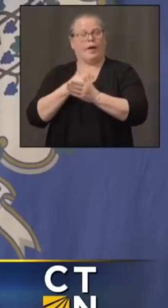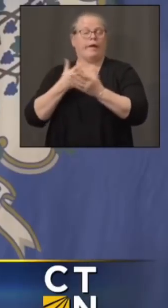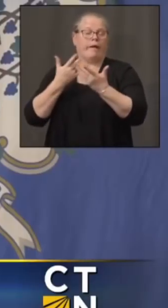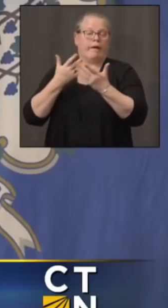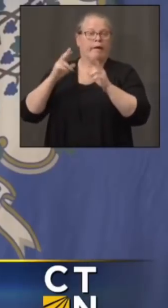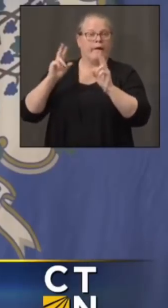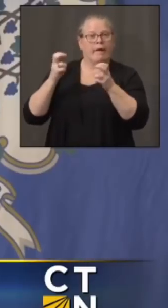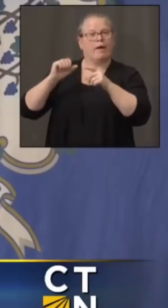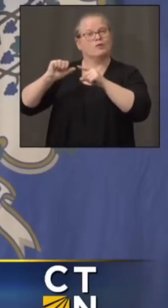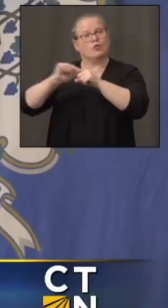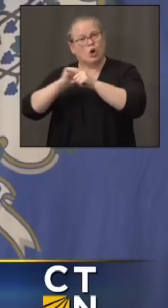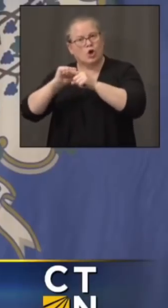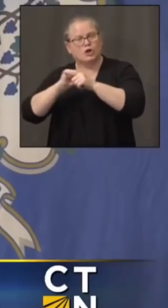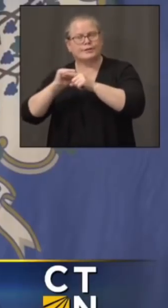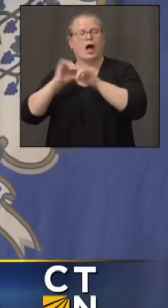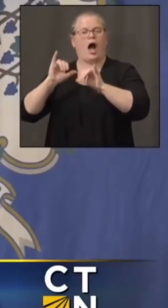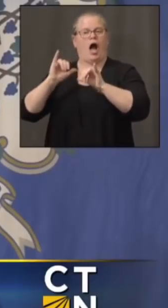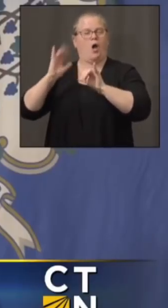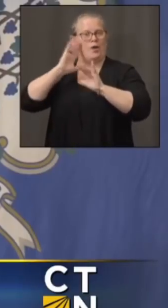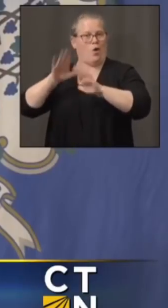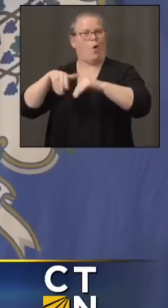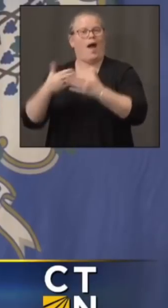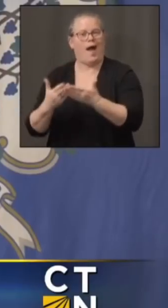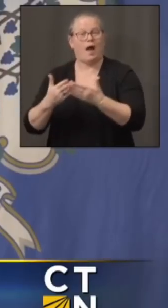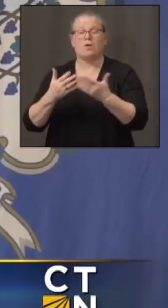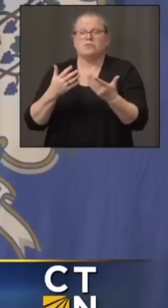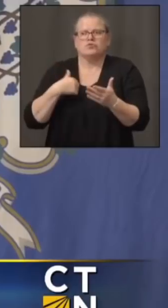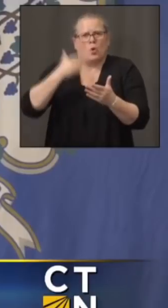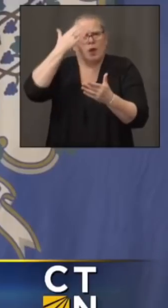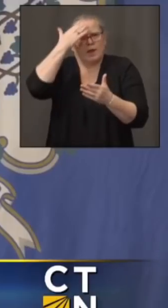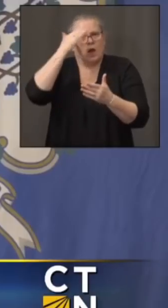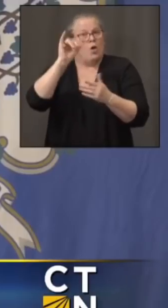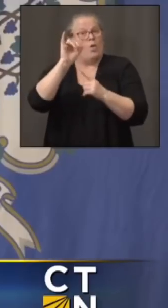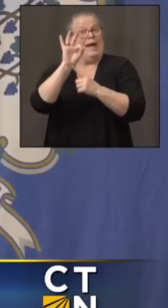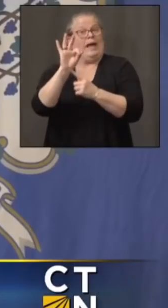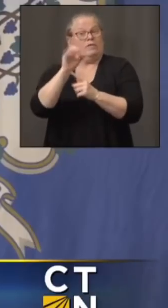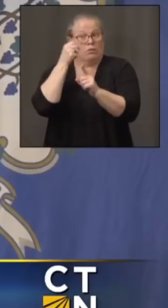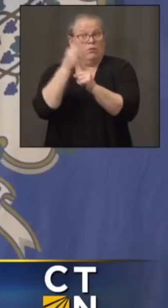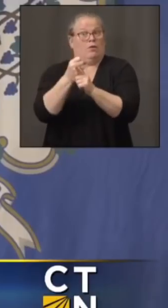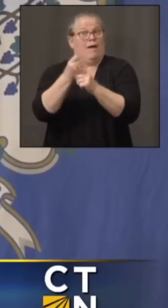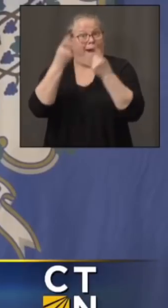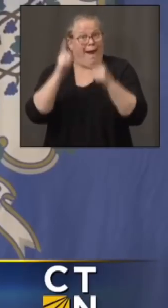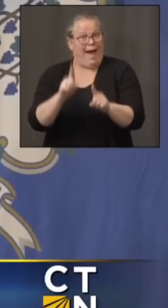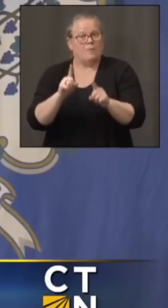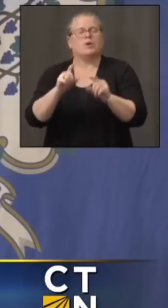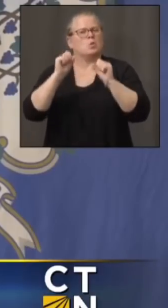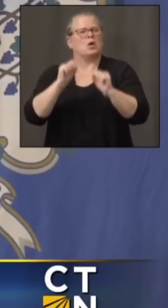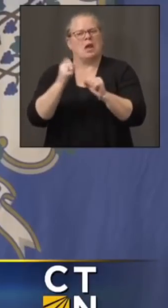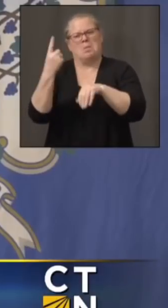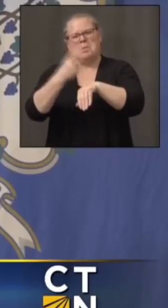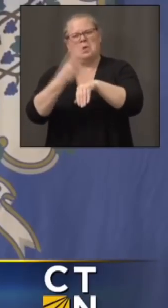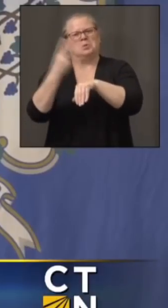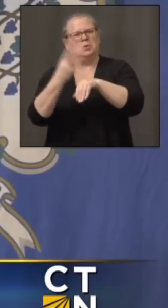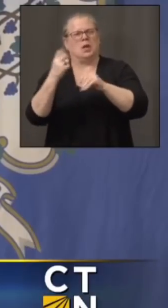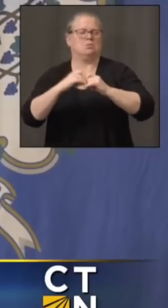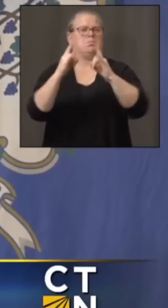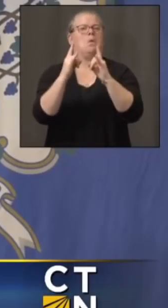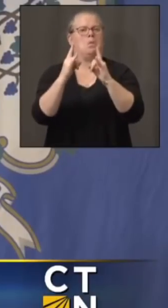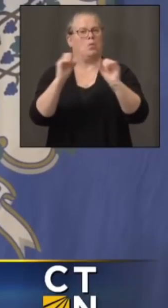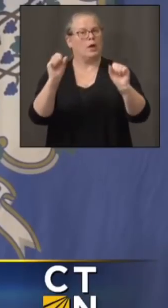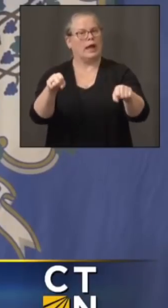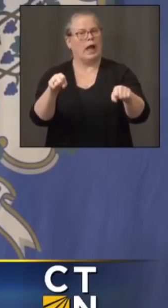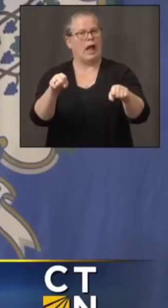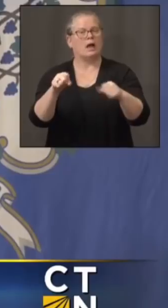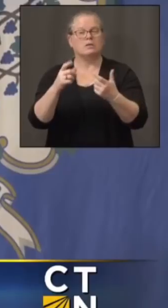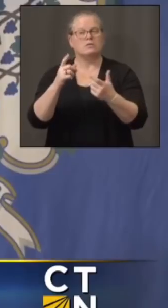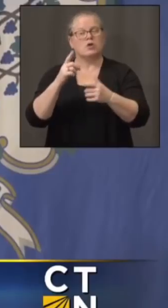way they have in the last week, that would probably be a trigger point, just for cautious. And is it a